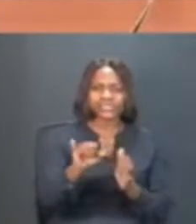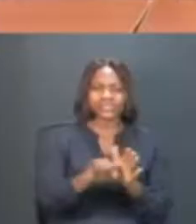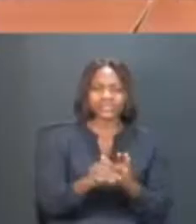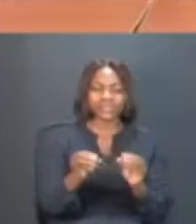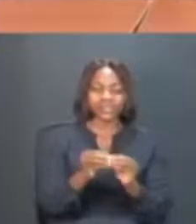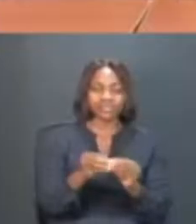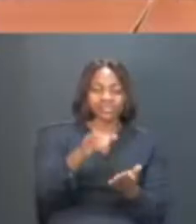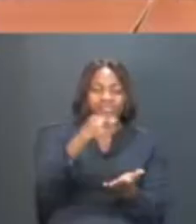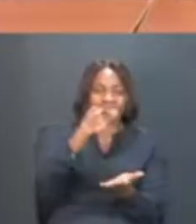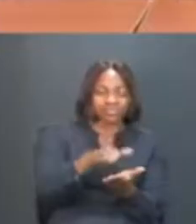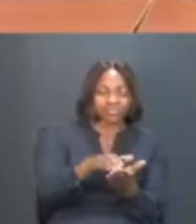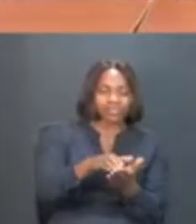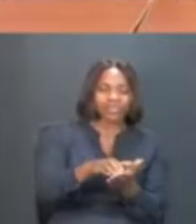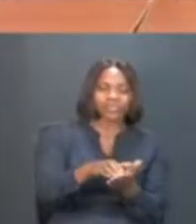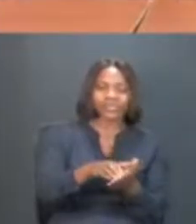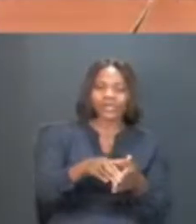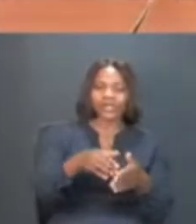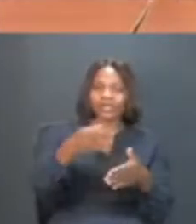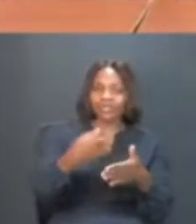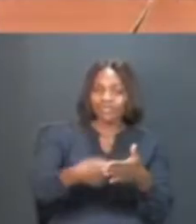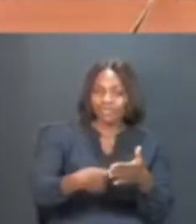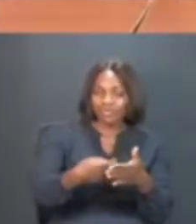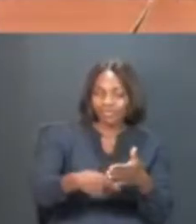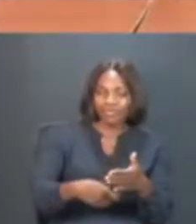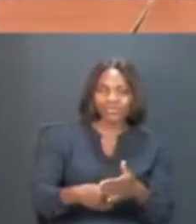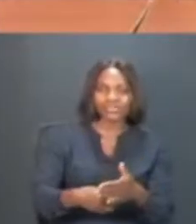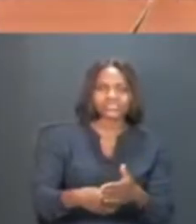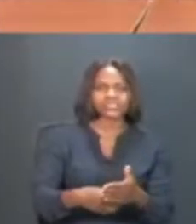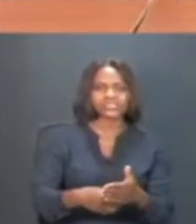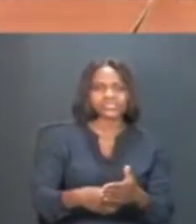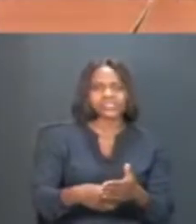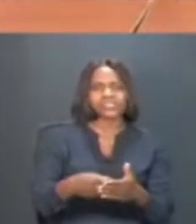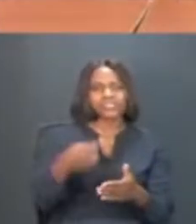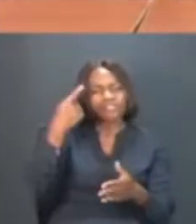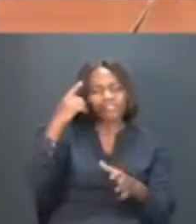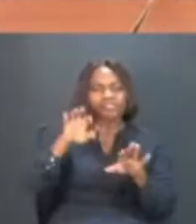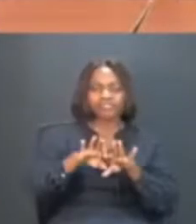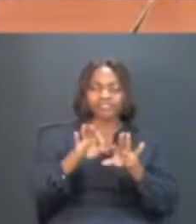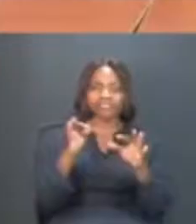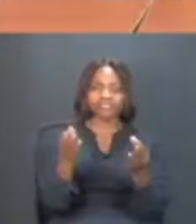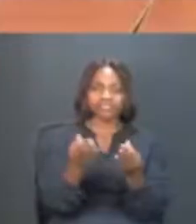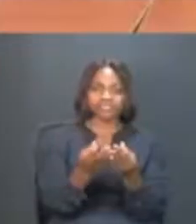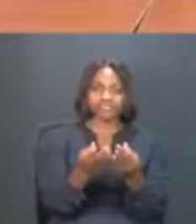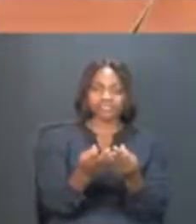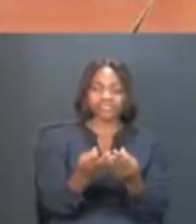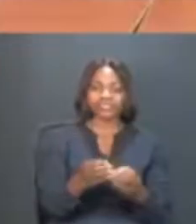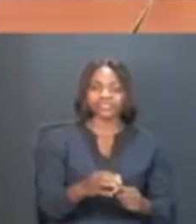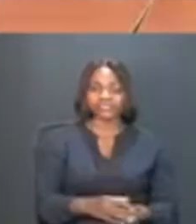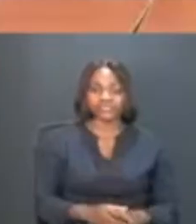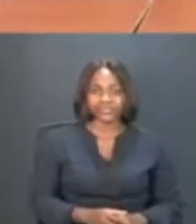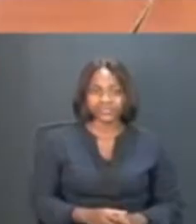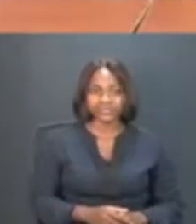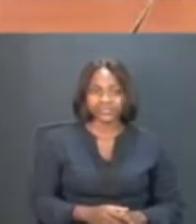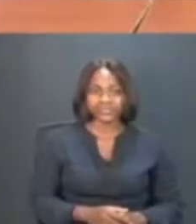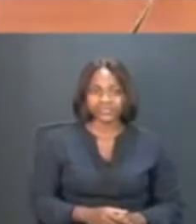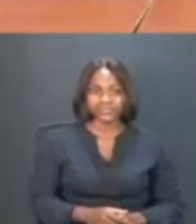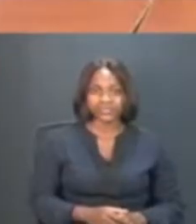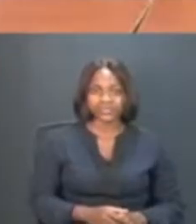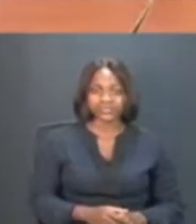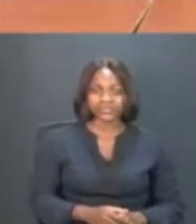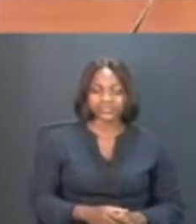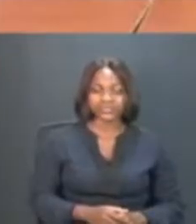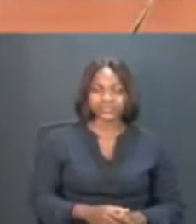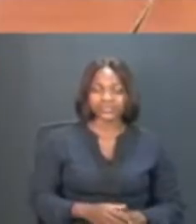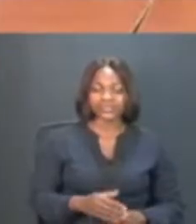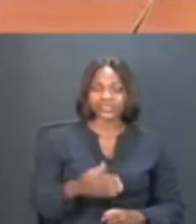treatment, and to minimize the economic burden on families that need to treat their patients with advanced stages of cancer. To this end,